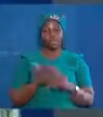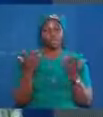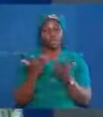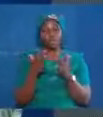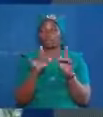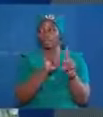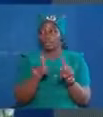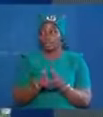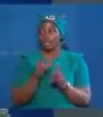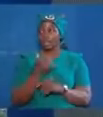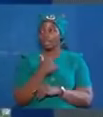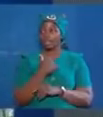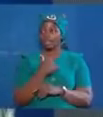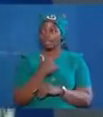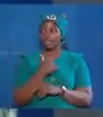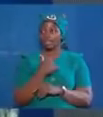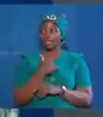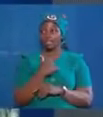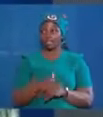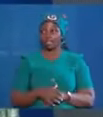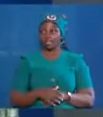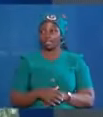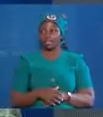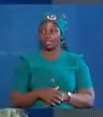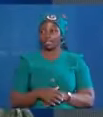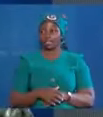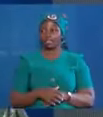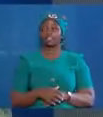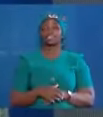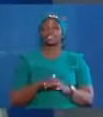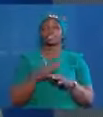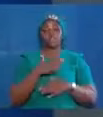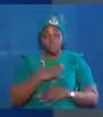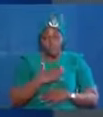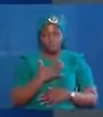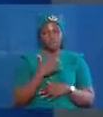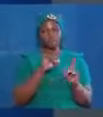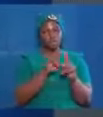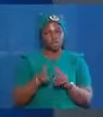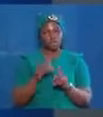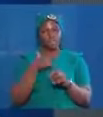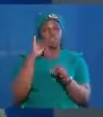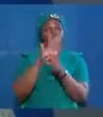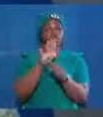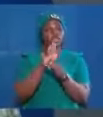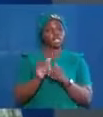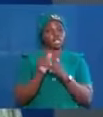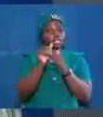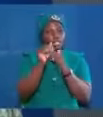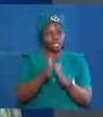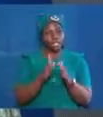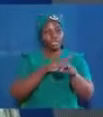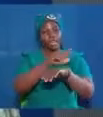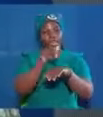also, I'm coming to it, is the majority, I know he's the majority leader. So, Your Excellency, we have also the majority leader of the